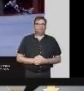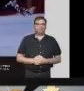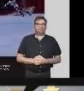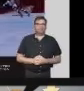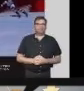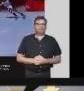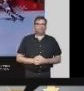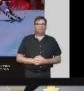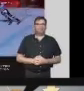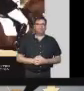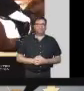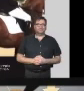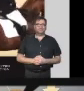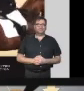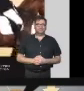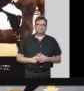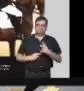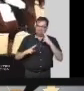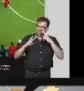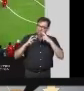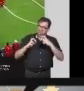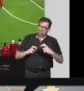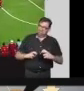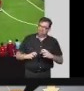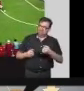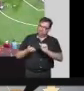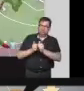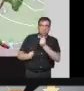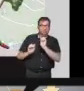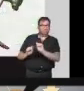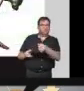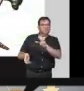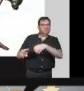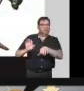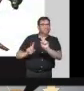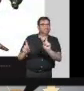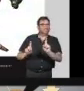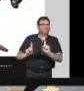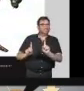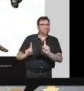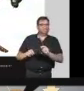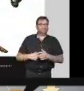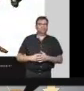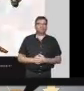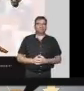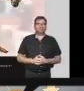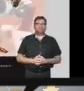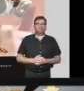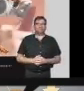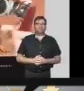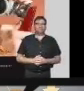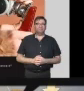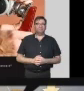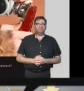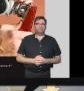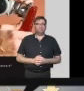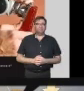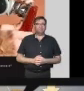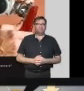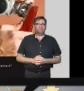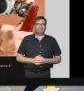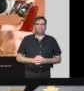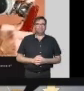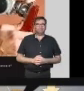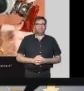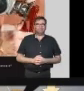new. Archery, fencing, skiing, equestrian, football. Explore the science of sport. An early running blade, a